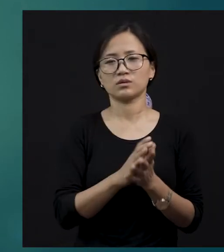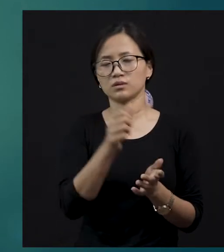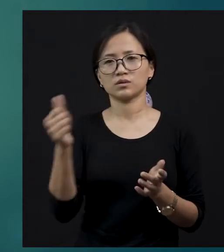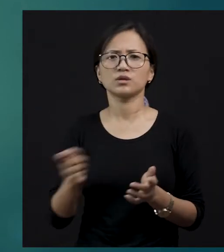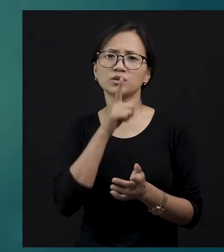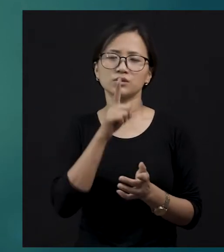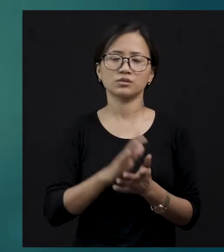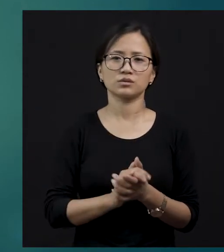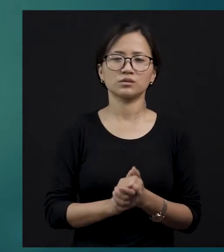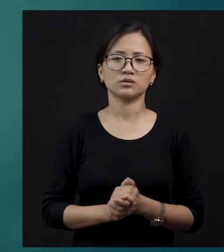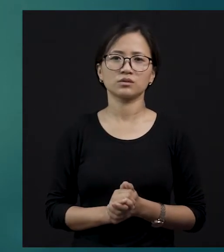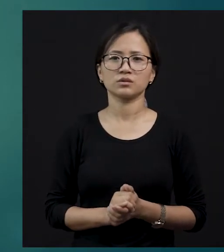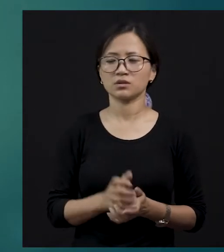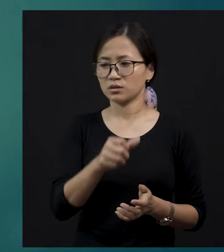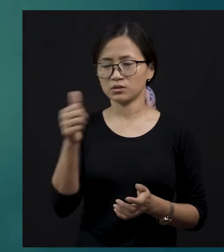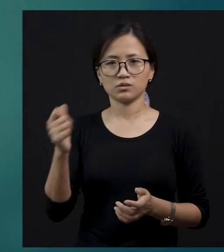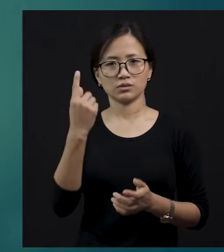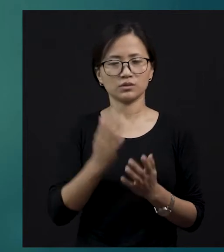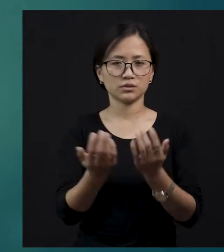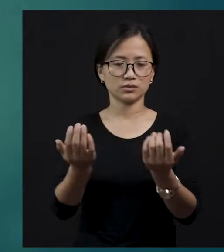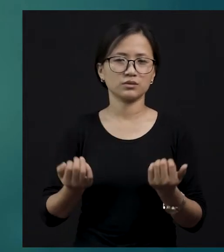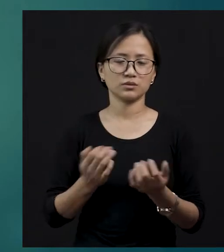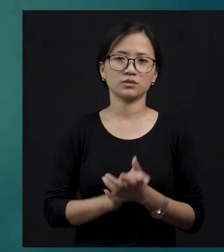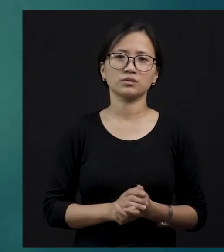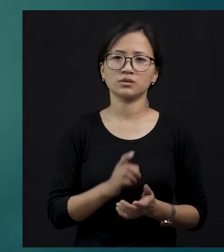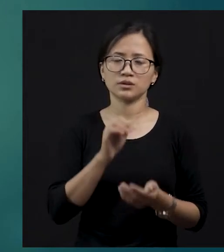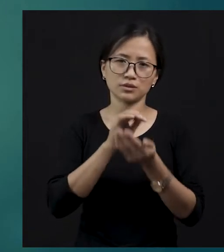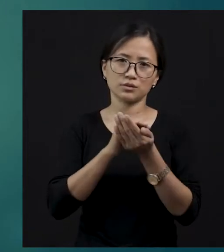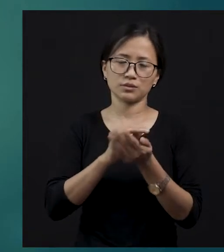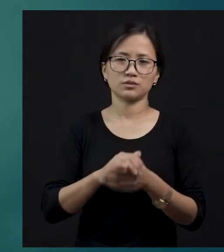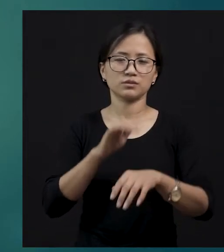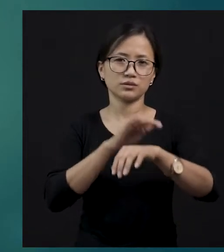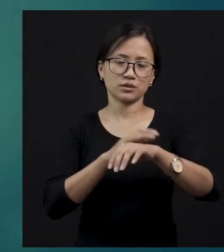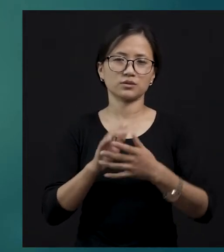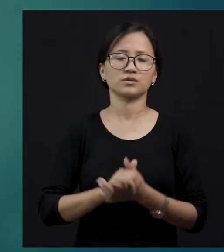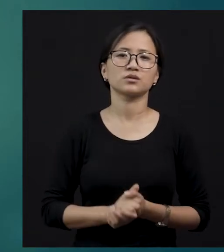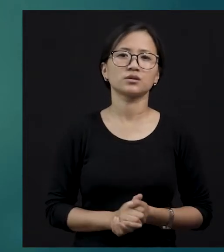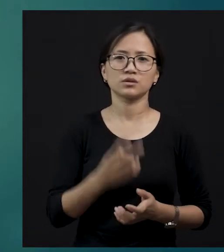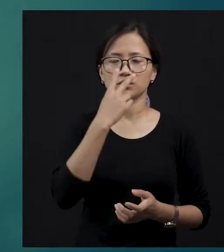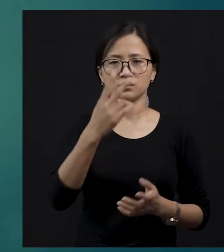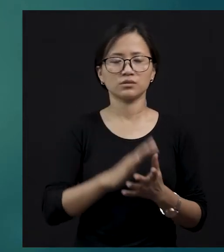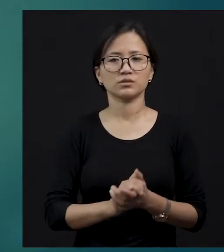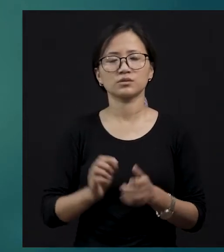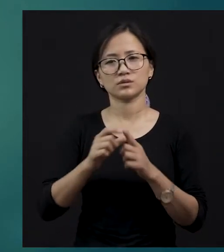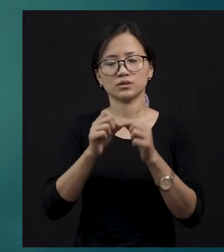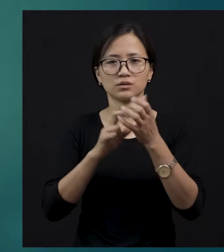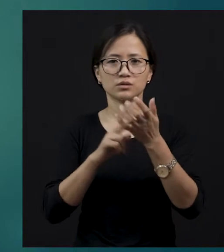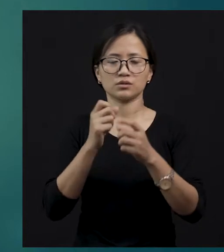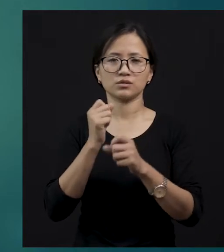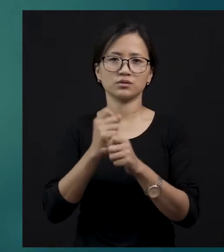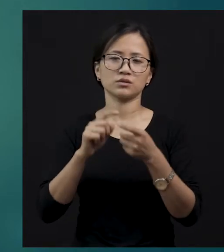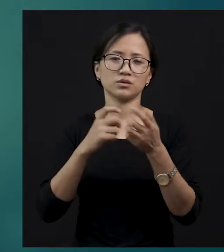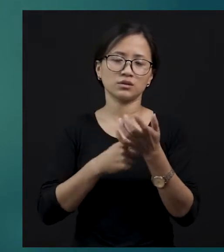they make sure that the other one is safe, and they always try to keep in touch. They always look out for danger, okay? They make